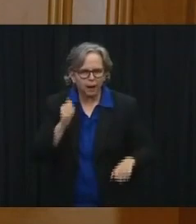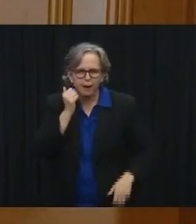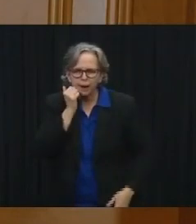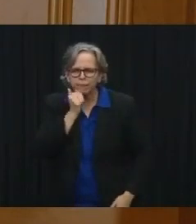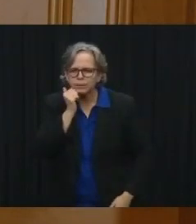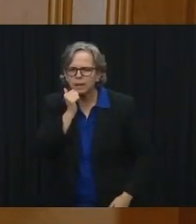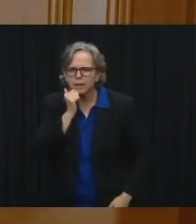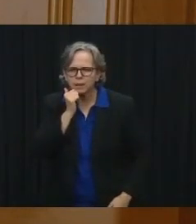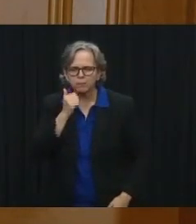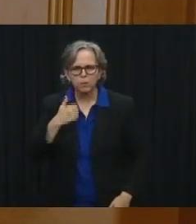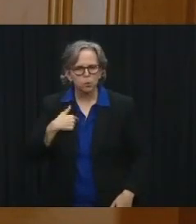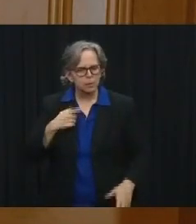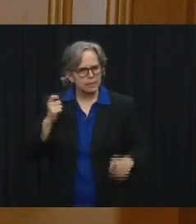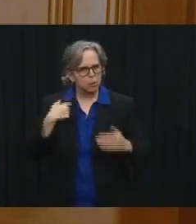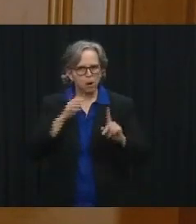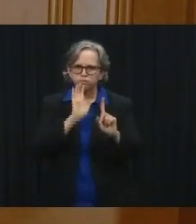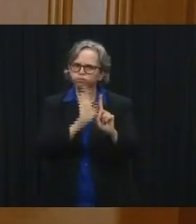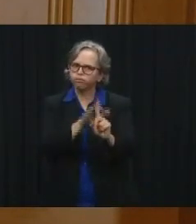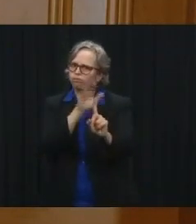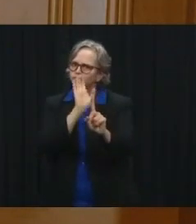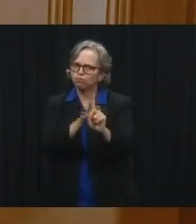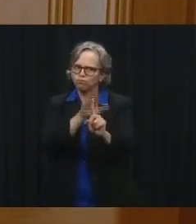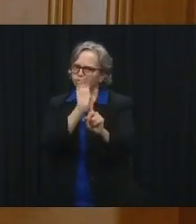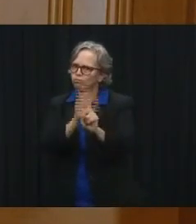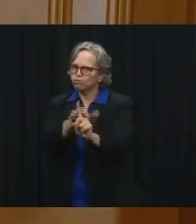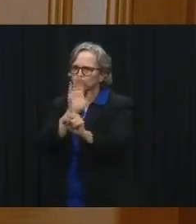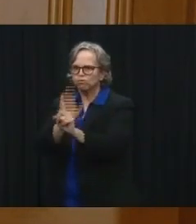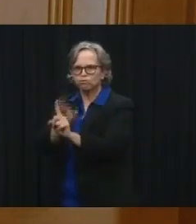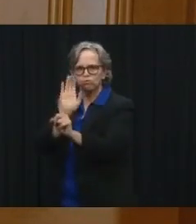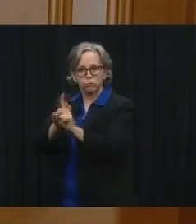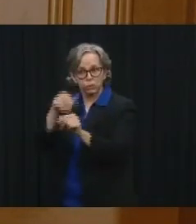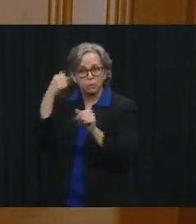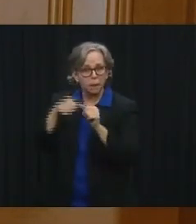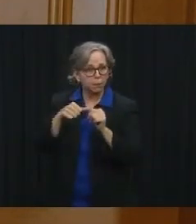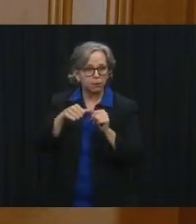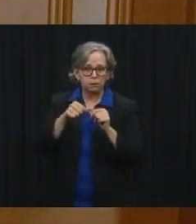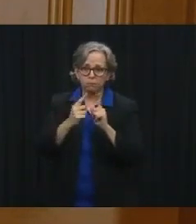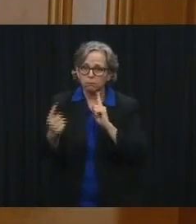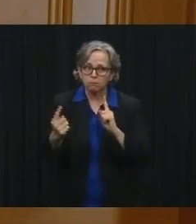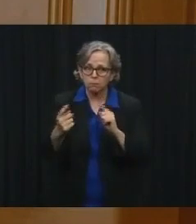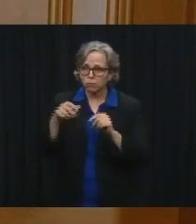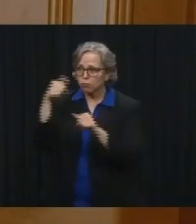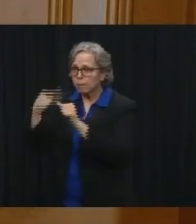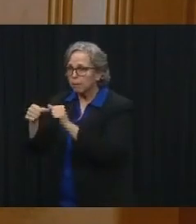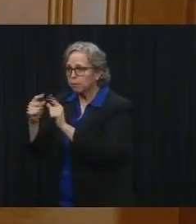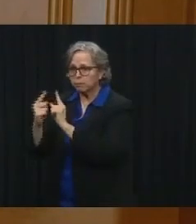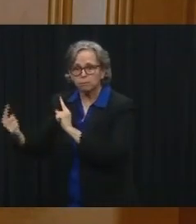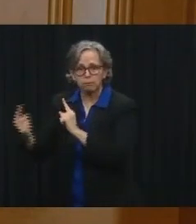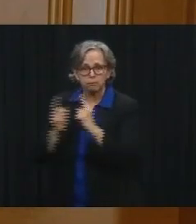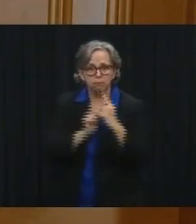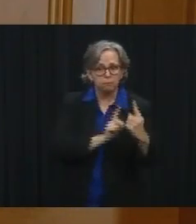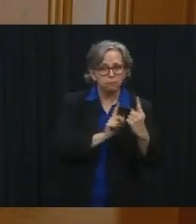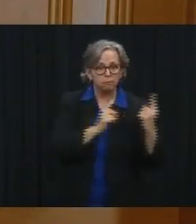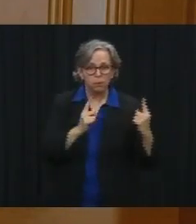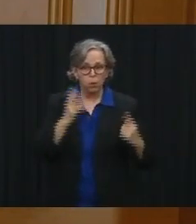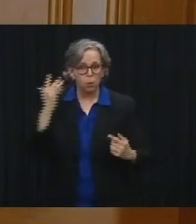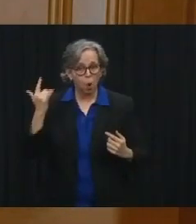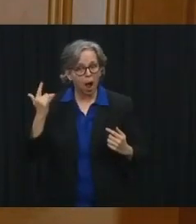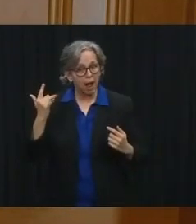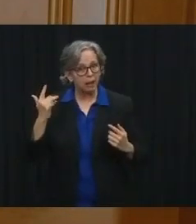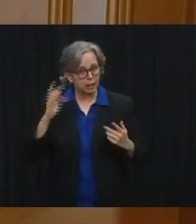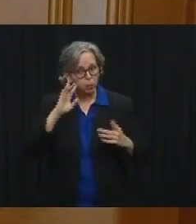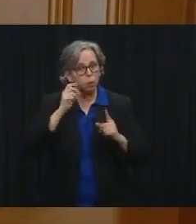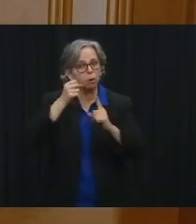we know it is so very, very important. And what we do today is going to impact where we are in the next few weeks as we go